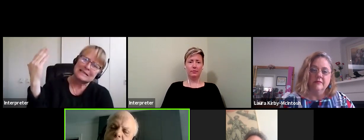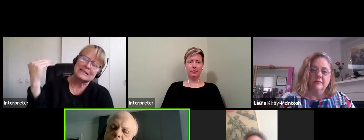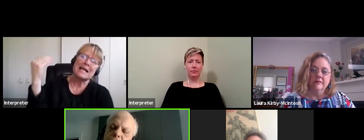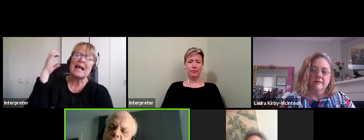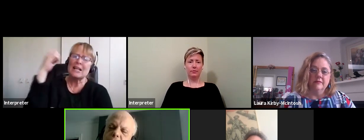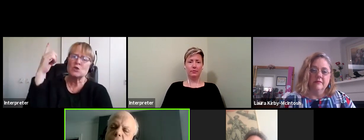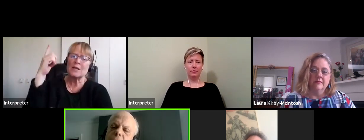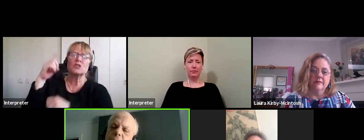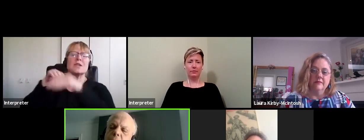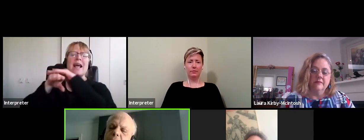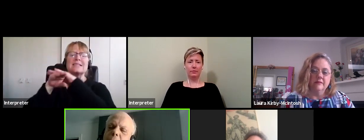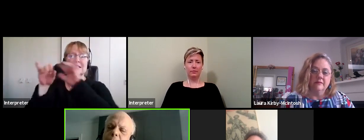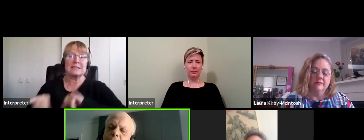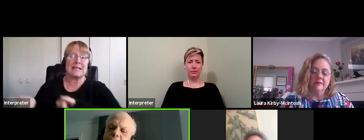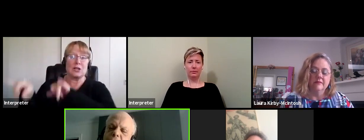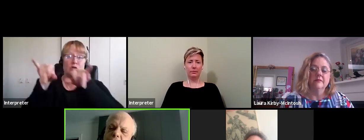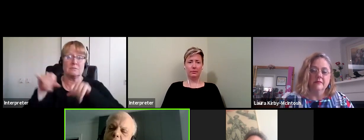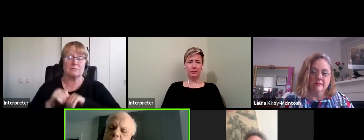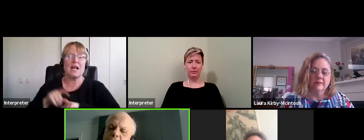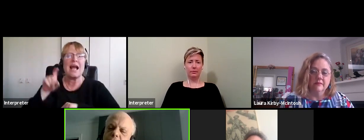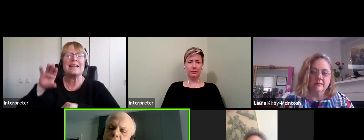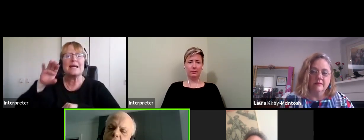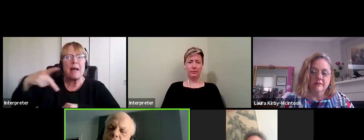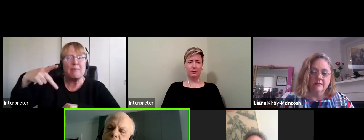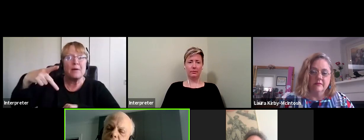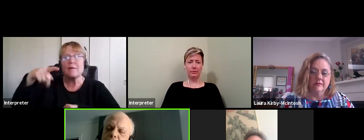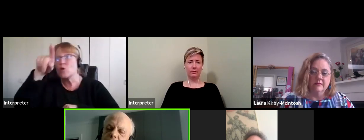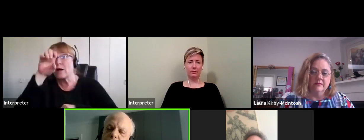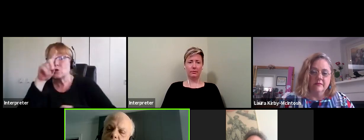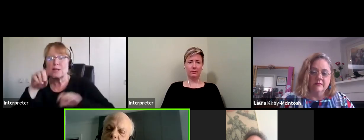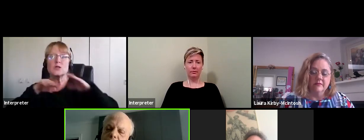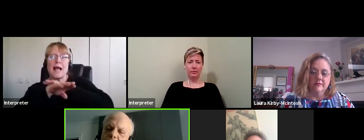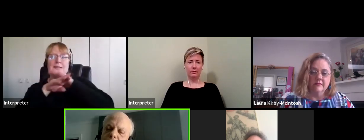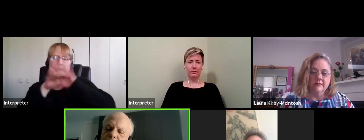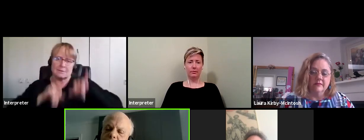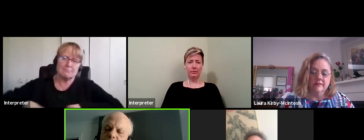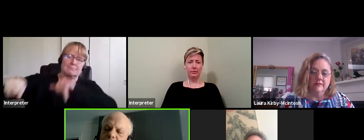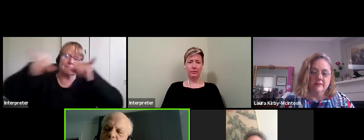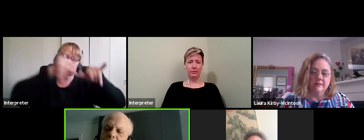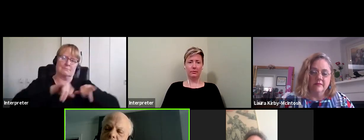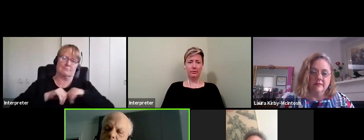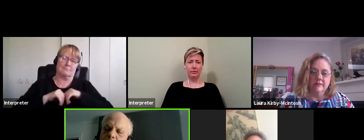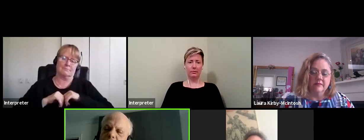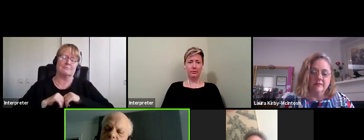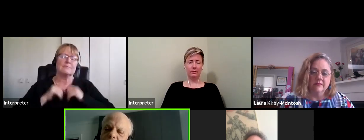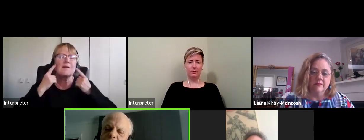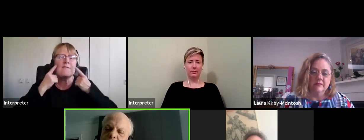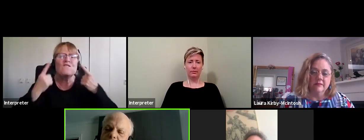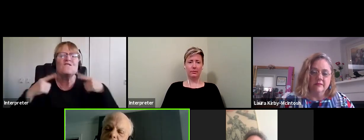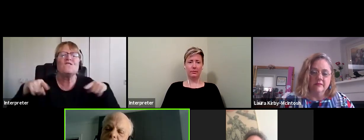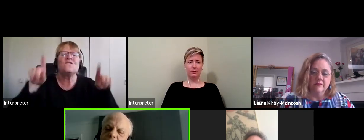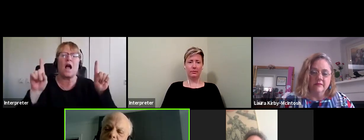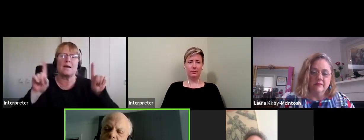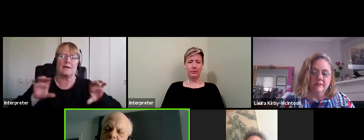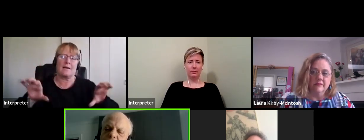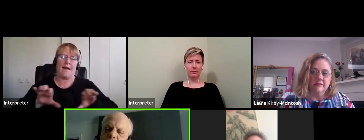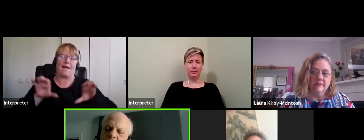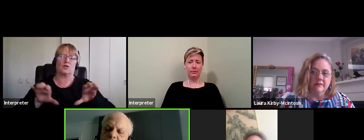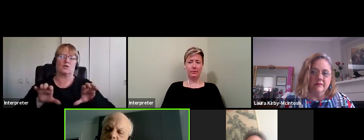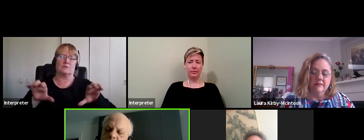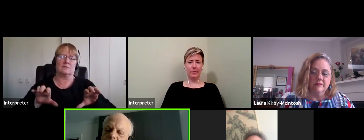accessibility standard, to create a map for accessible education in Ontario. Finally, we got action on it. At least